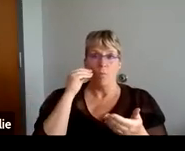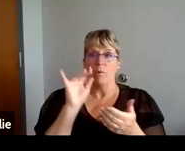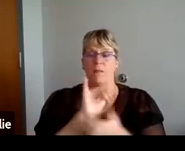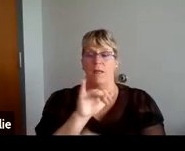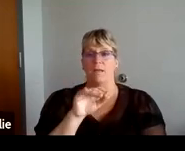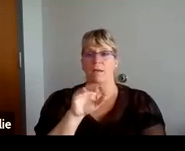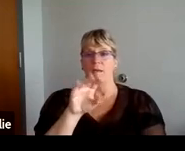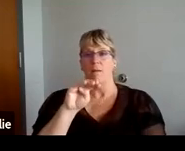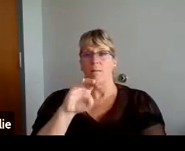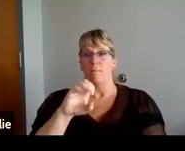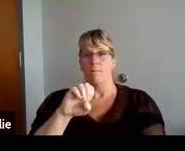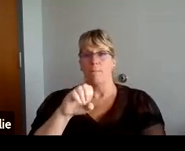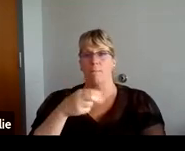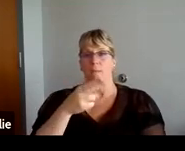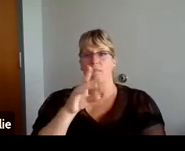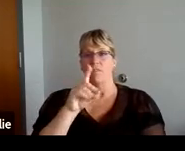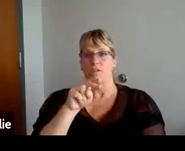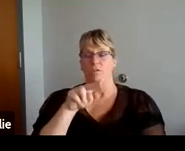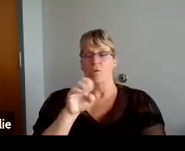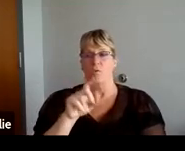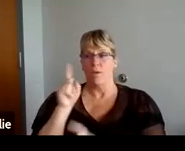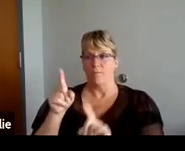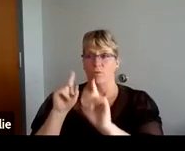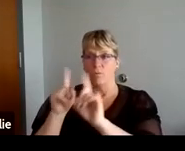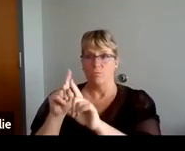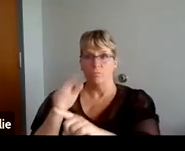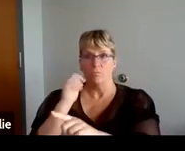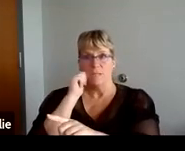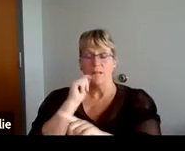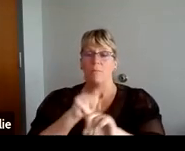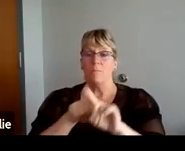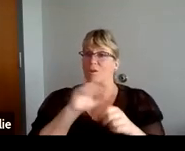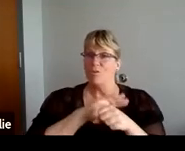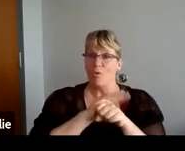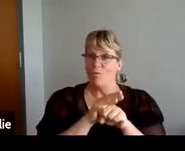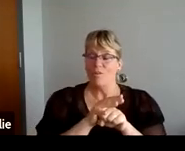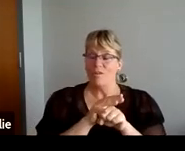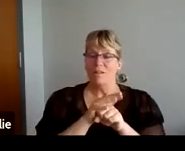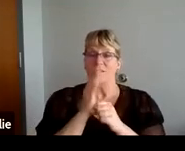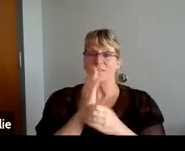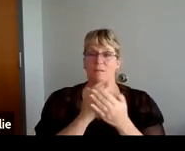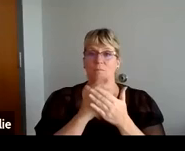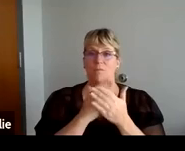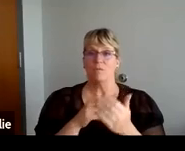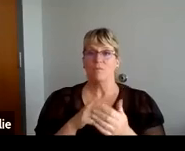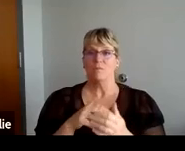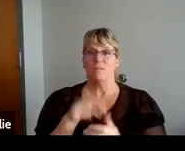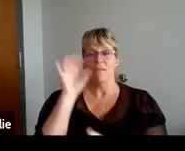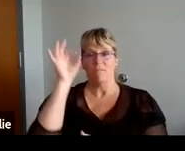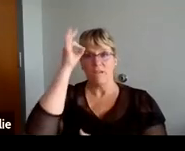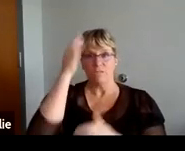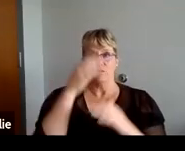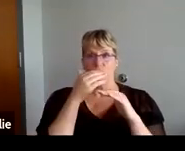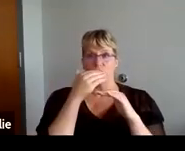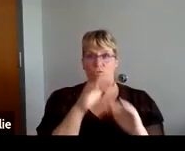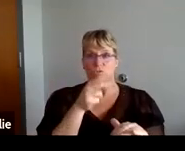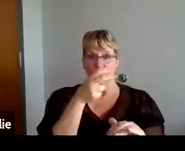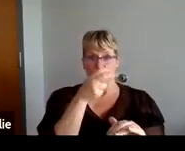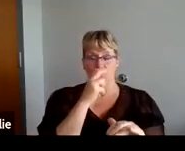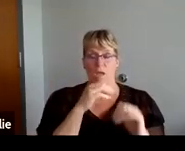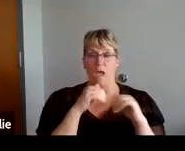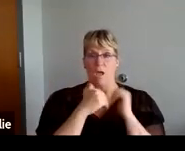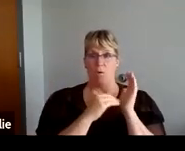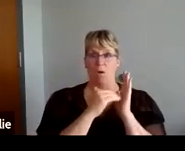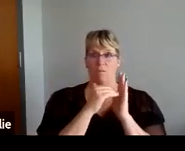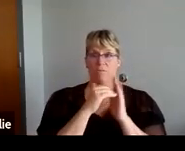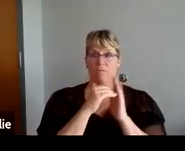where you might have to go in on a daily basis. However, during COVID, some of those federal restrictions on how often